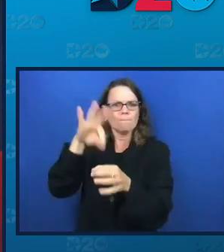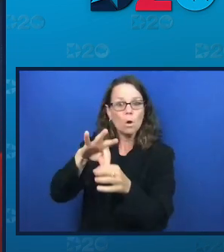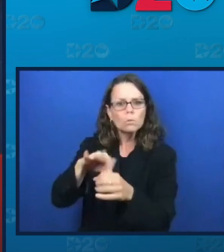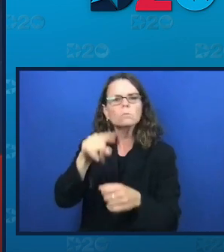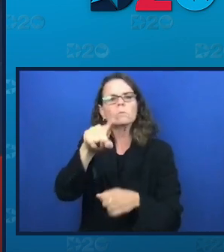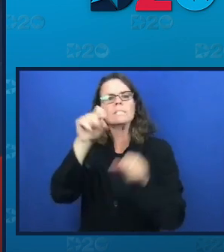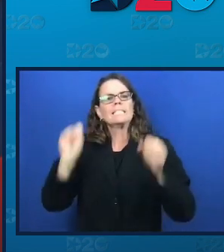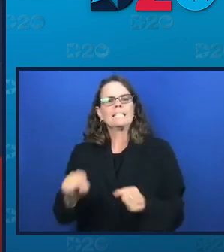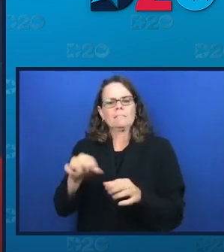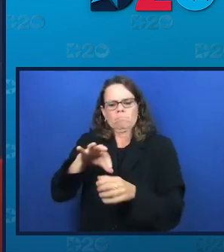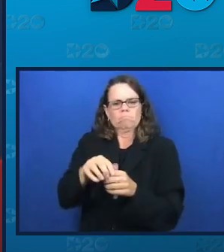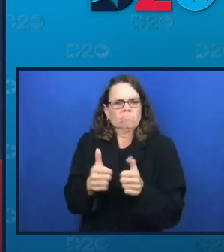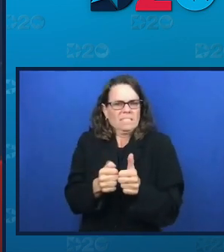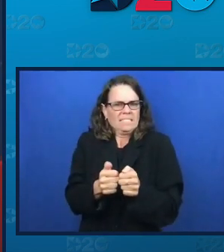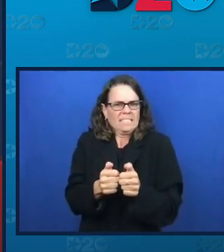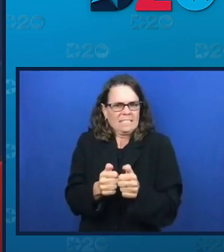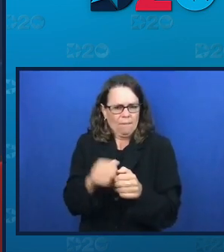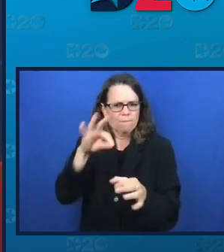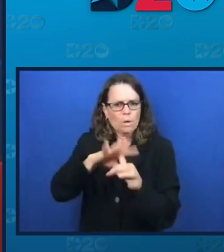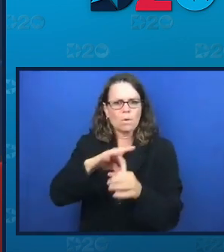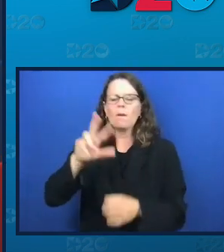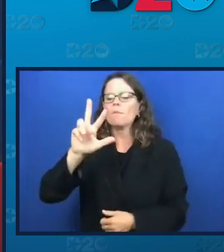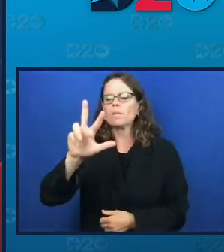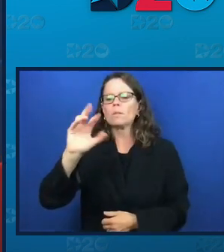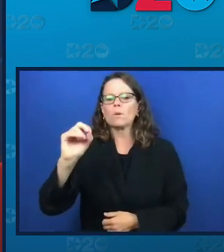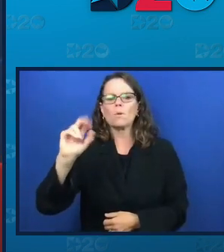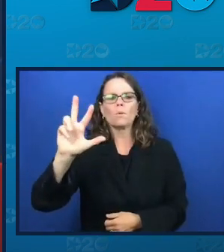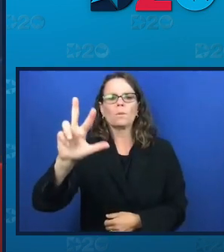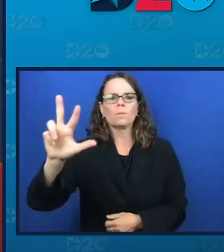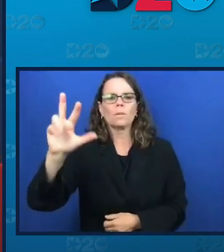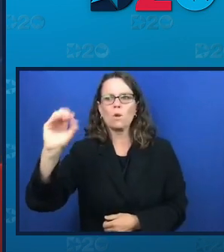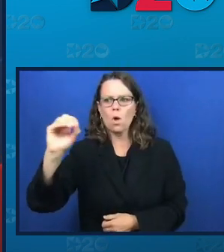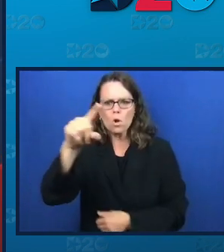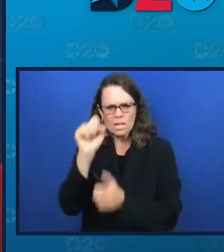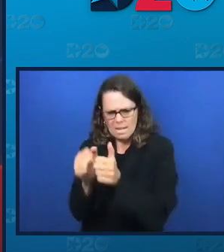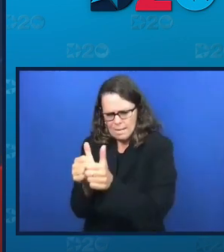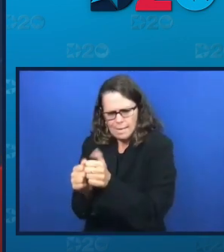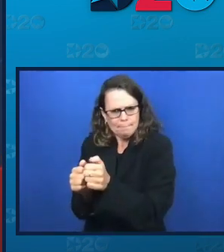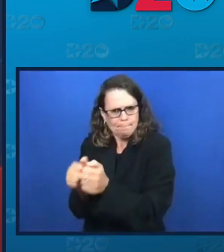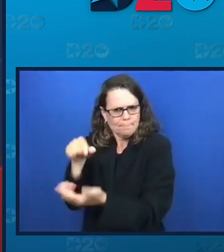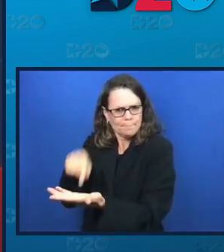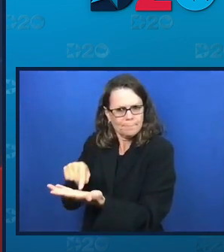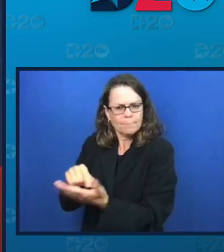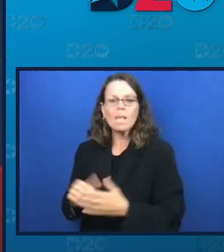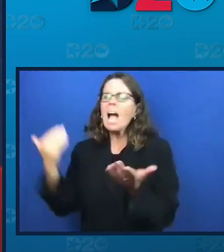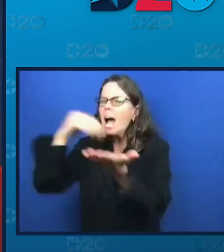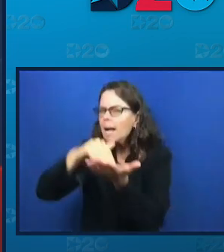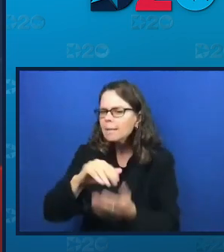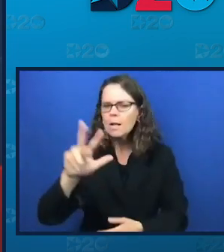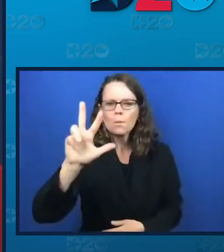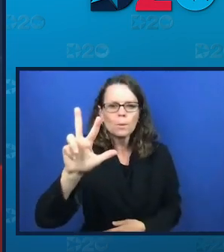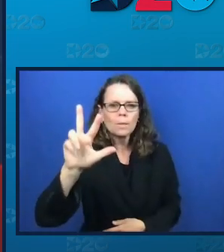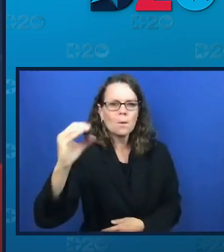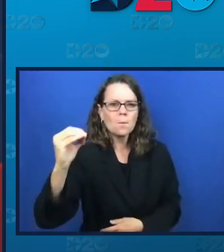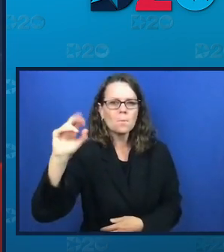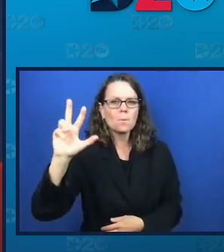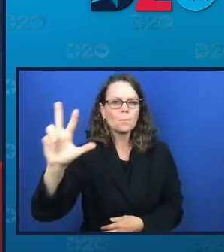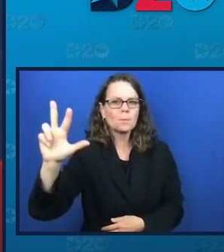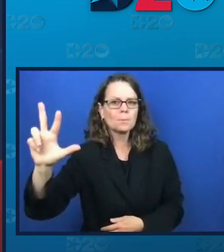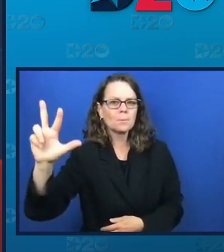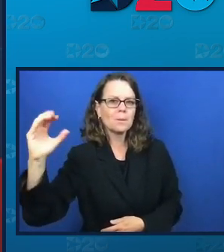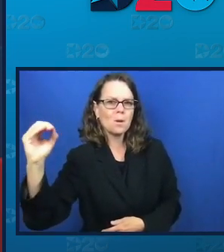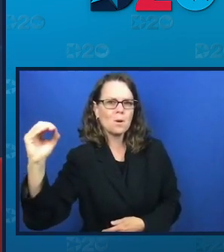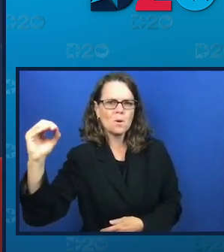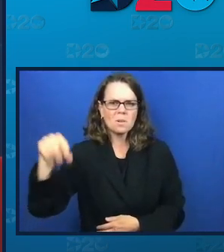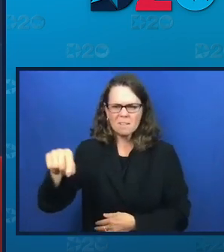more. 30330, it's actually not that hard to remember. Watch. Person, woman, man,